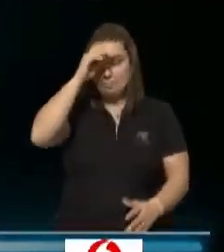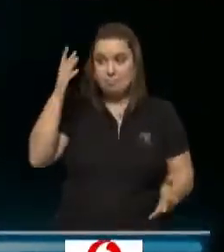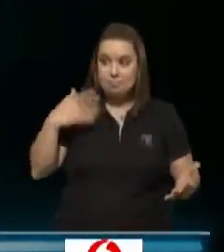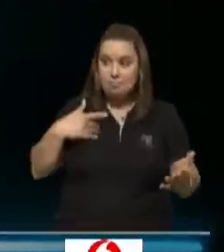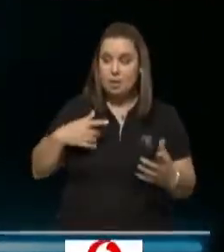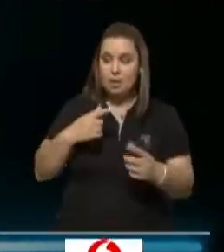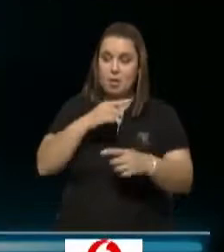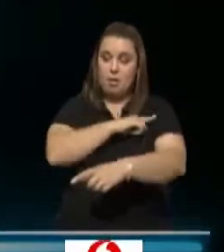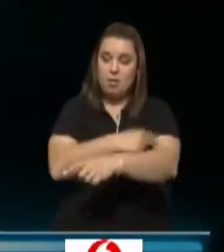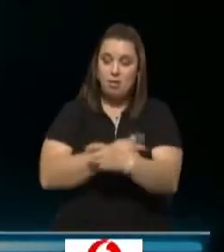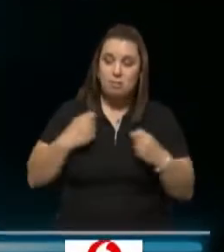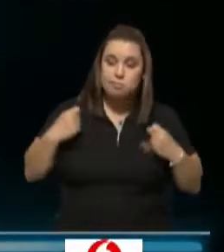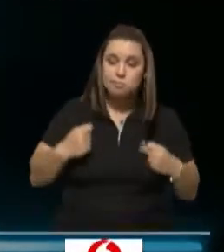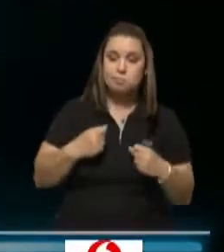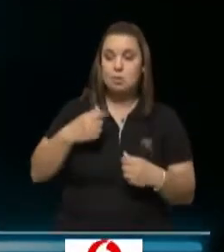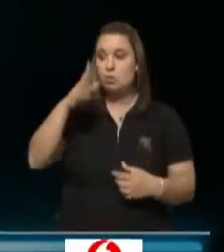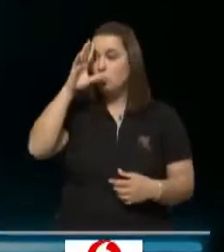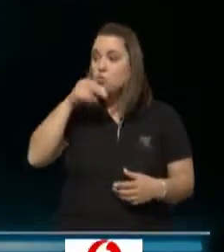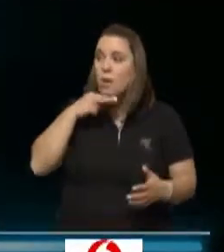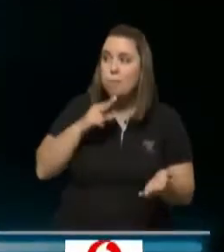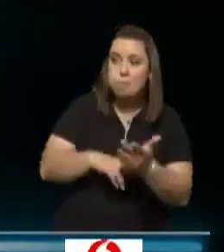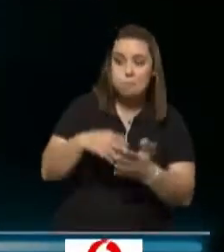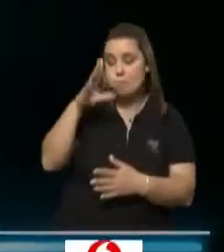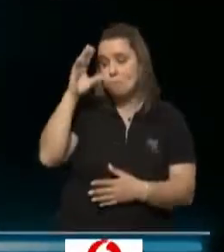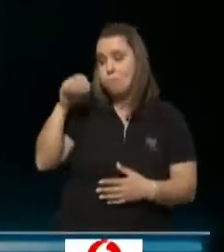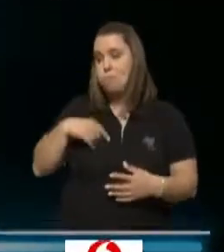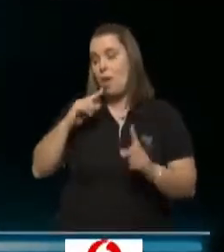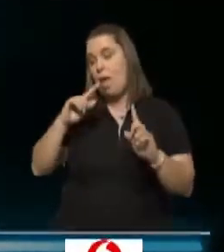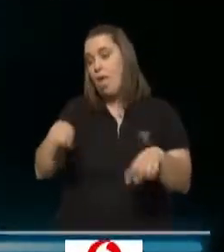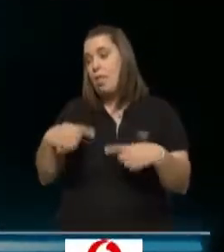incompetent regulator that is not